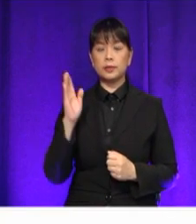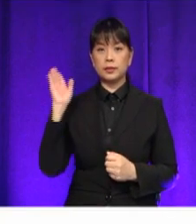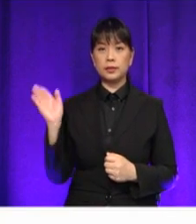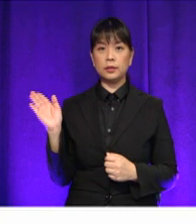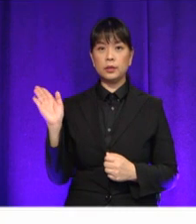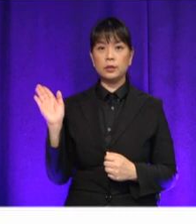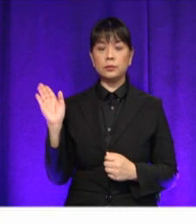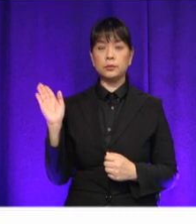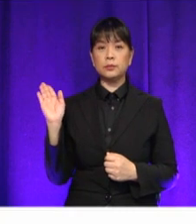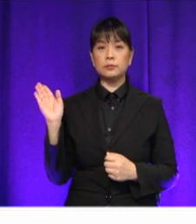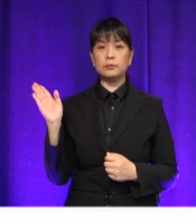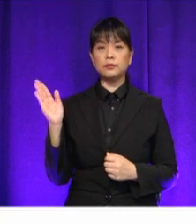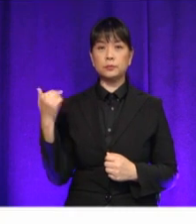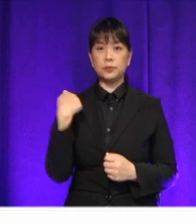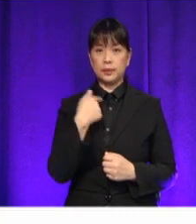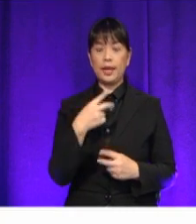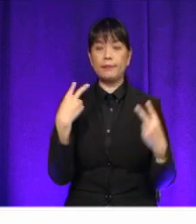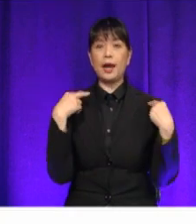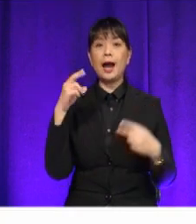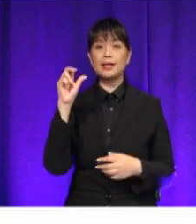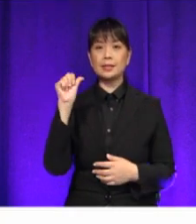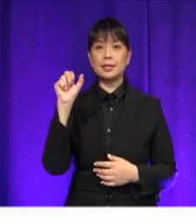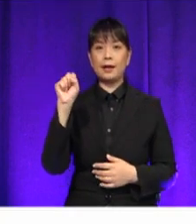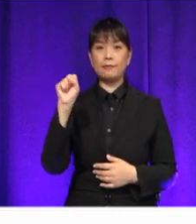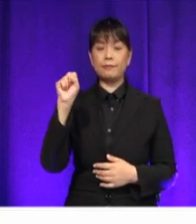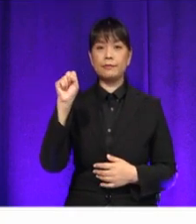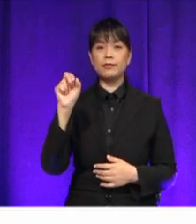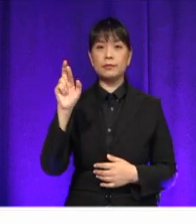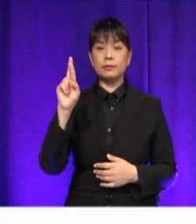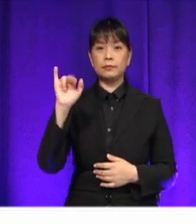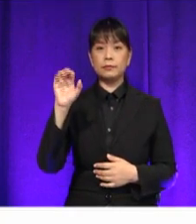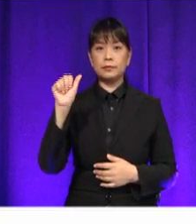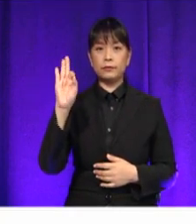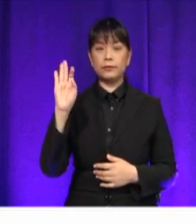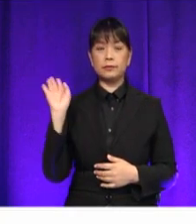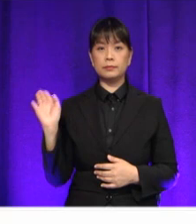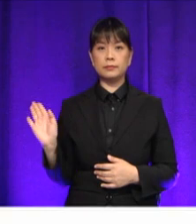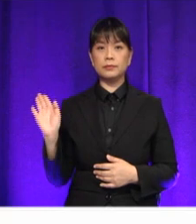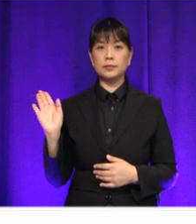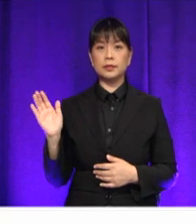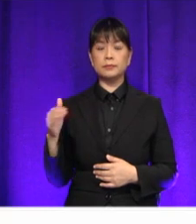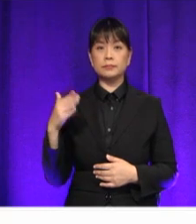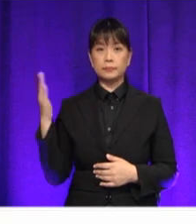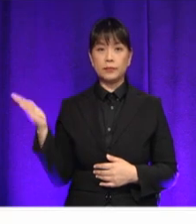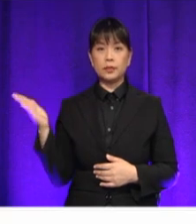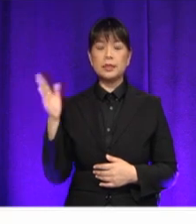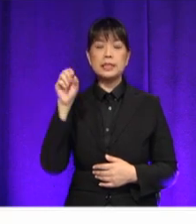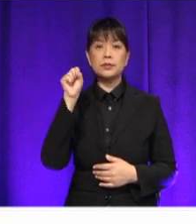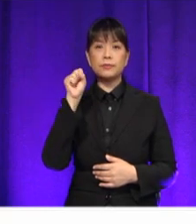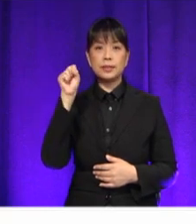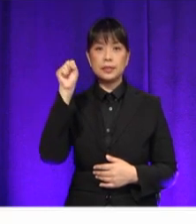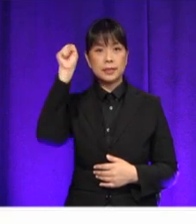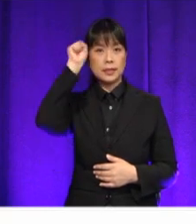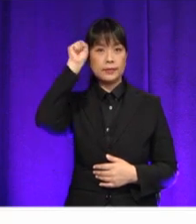have Ashraf. Hi Ashraf, how are you? And then next to him is Srivasan. Hi Srivasan, welcome to